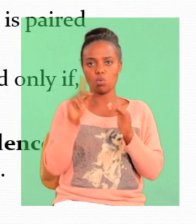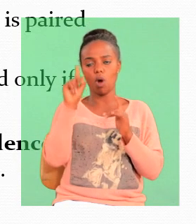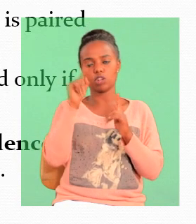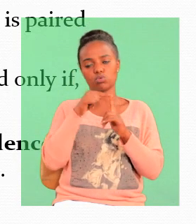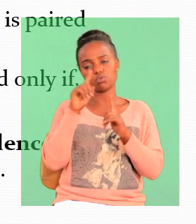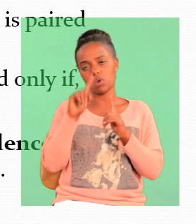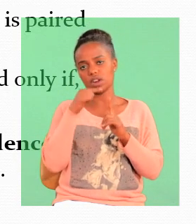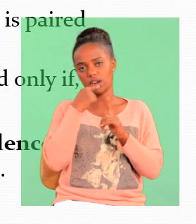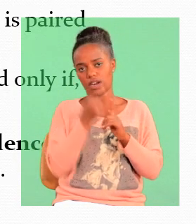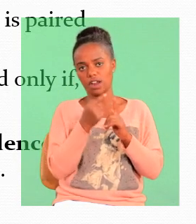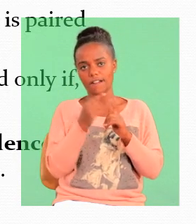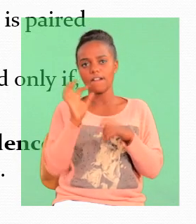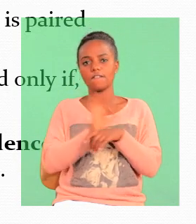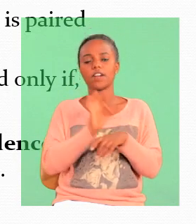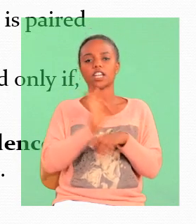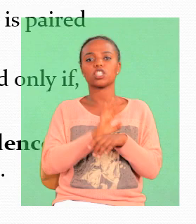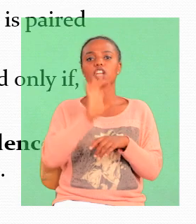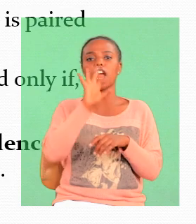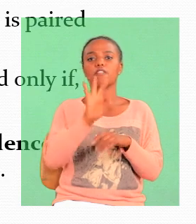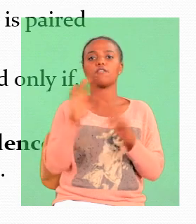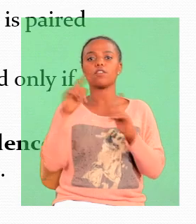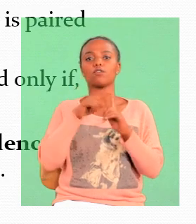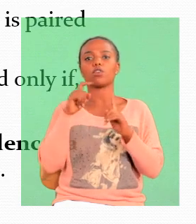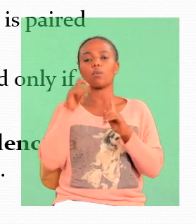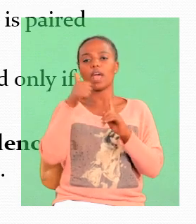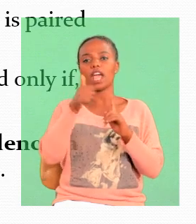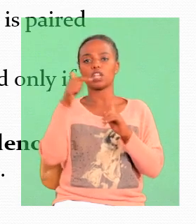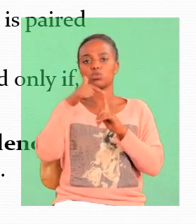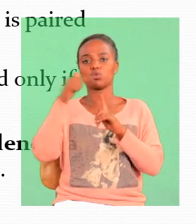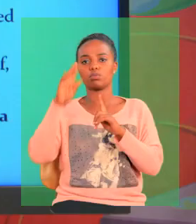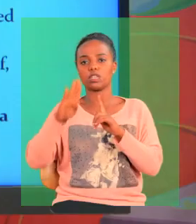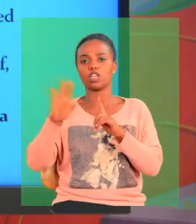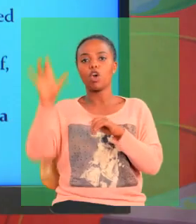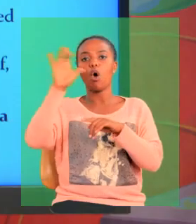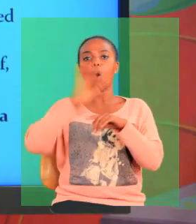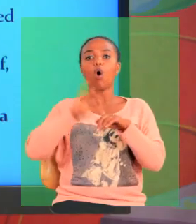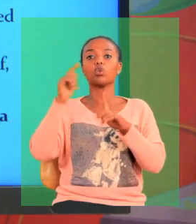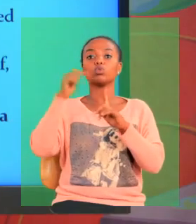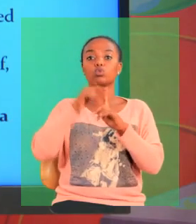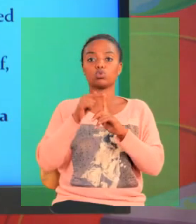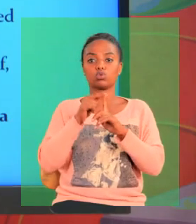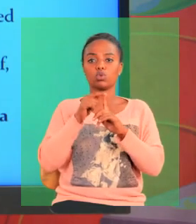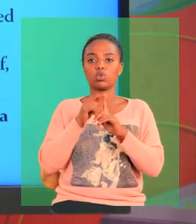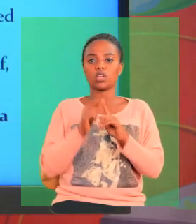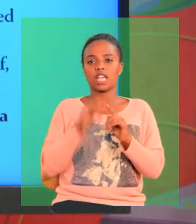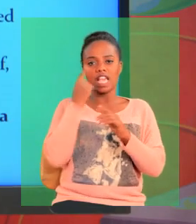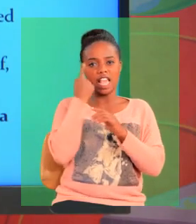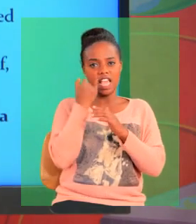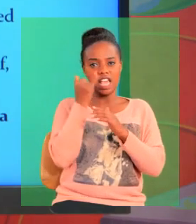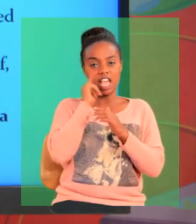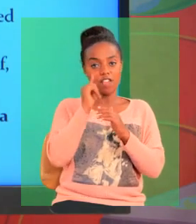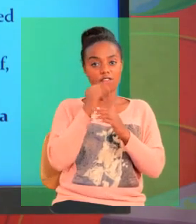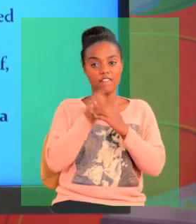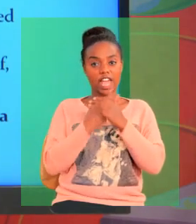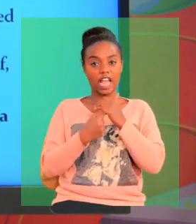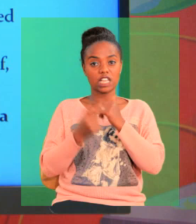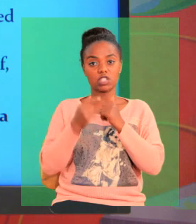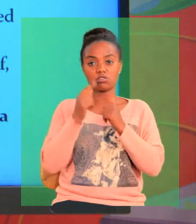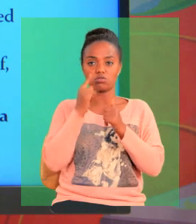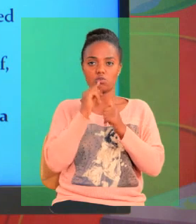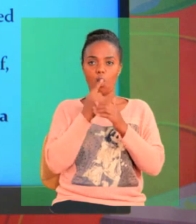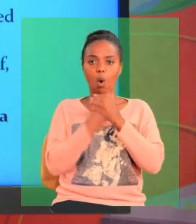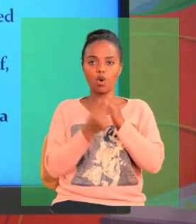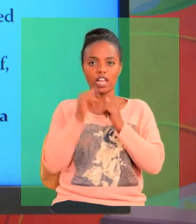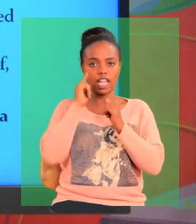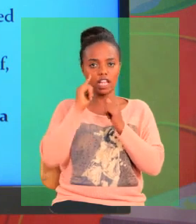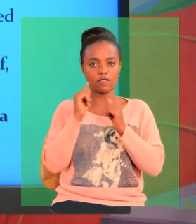1. A function f from A to B is said to be onto or surjection if and only if the range of